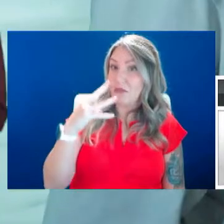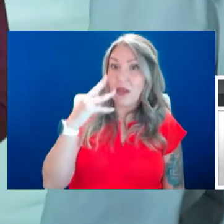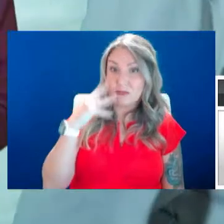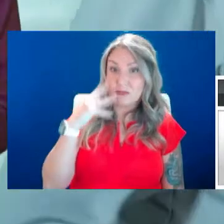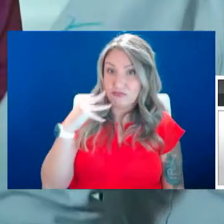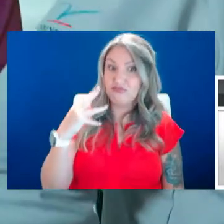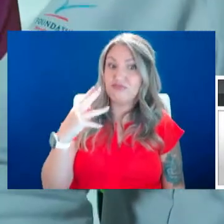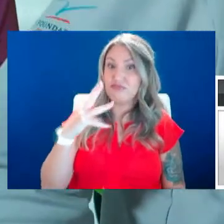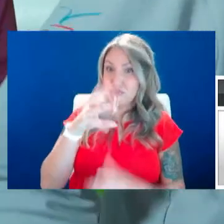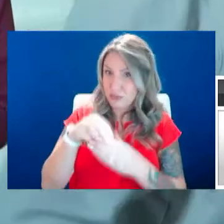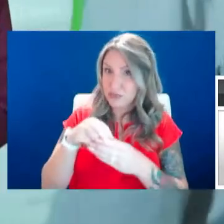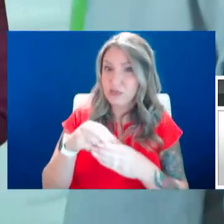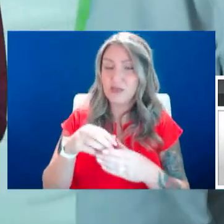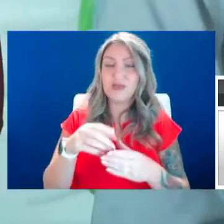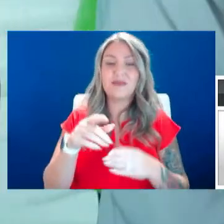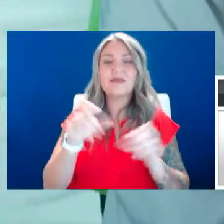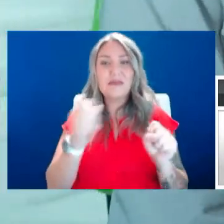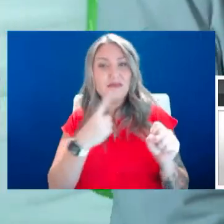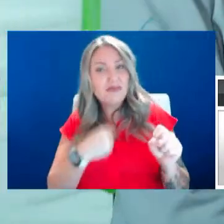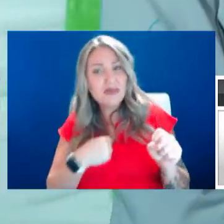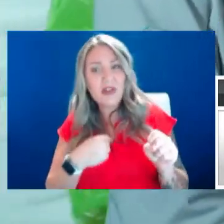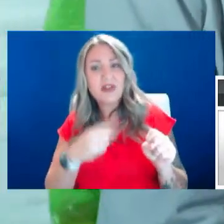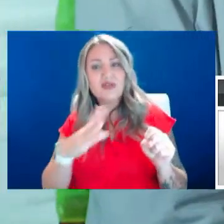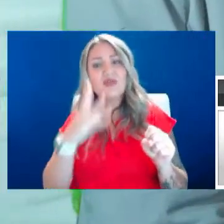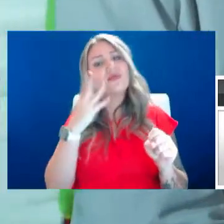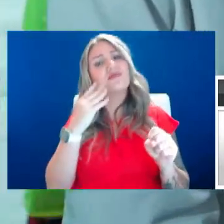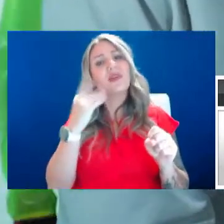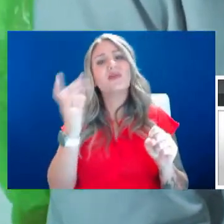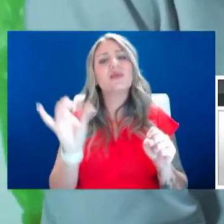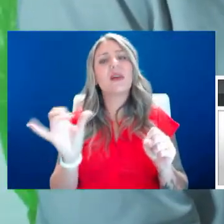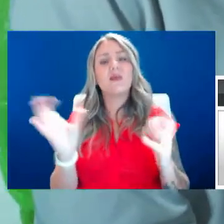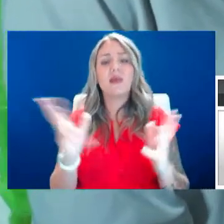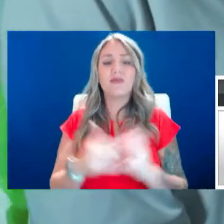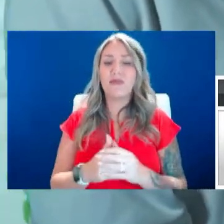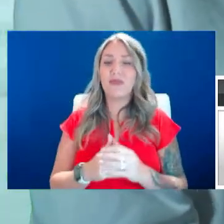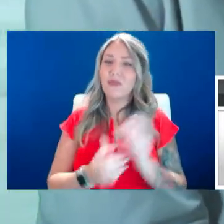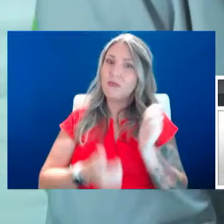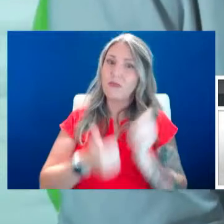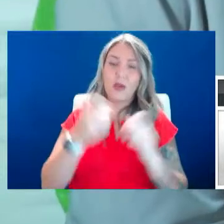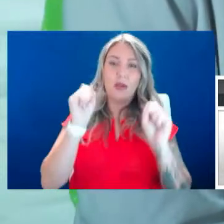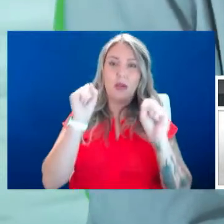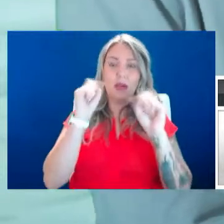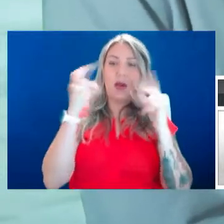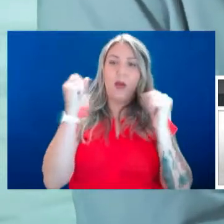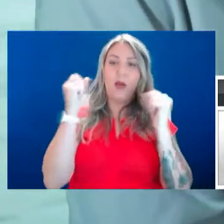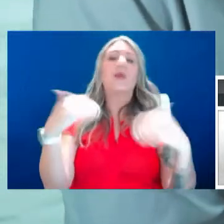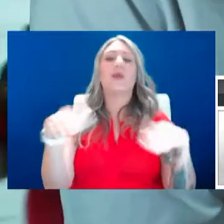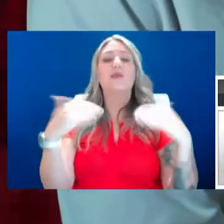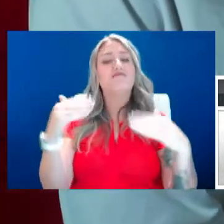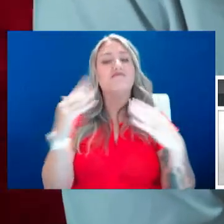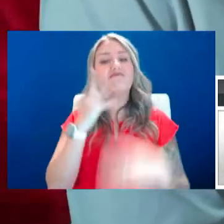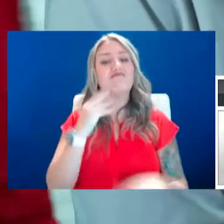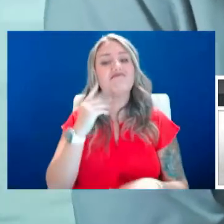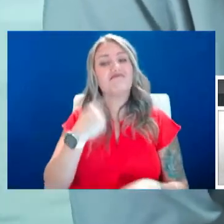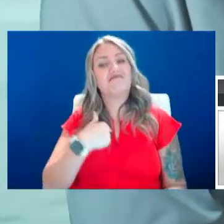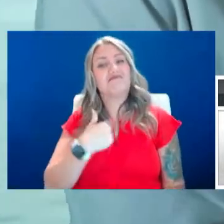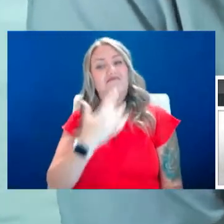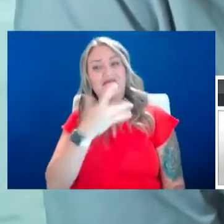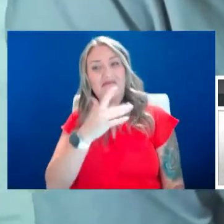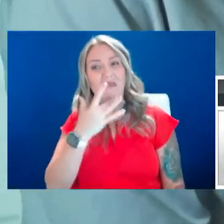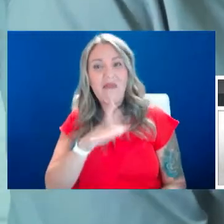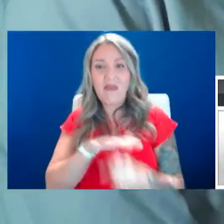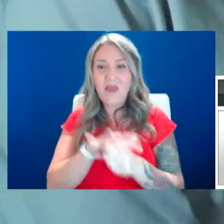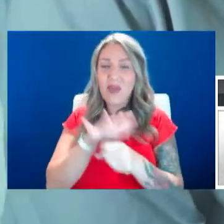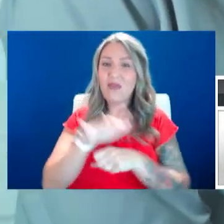Can you tell us what your experience was like? It is the most incredible experience. I was fortunate enough to be a rider